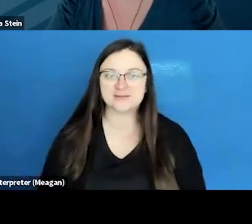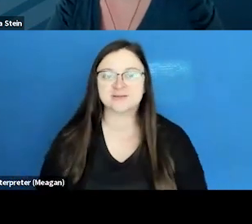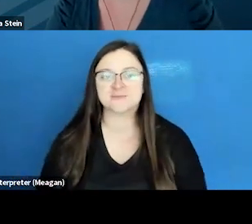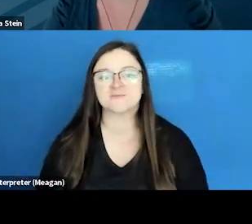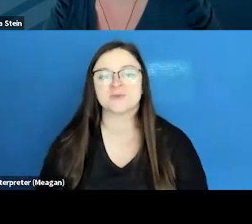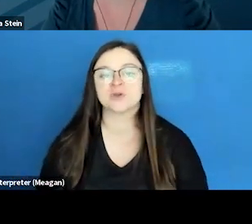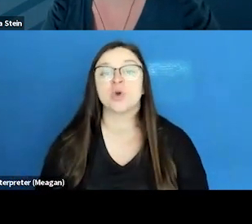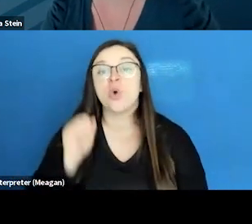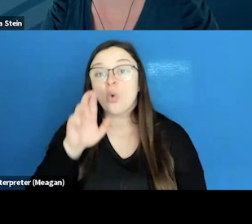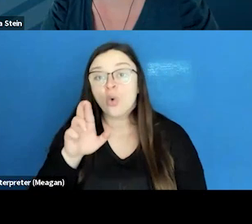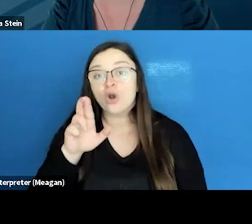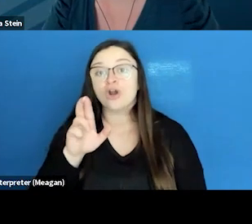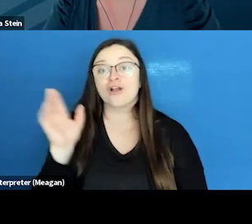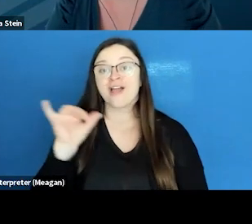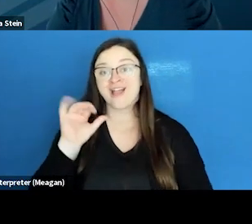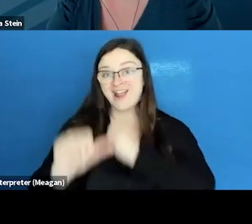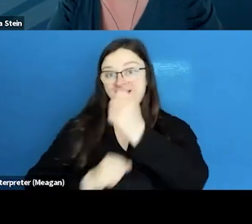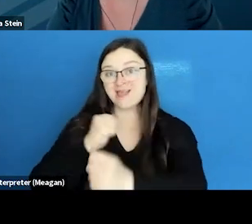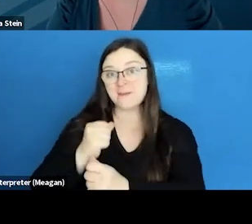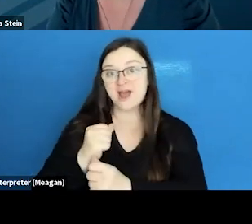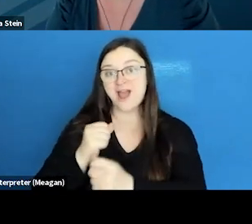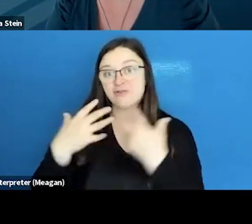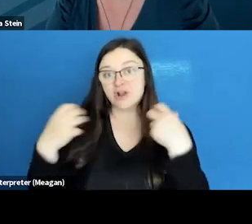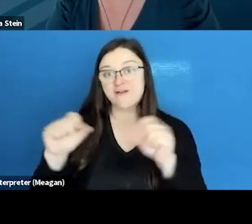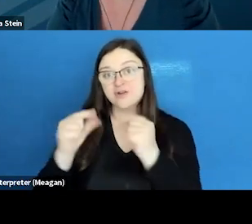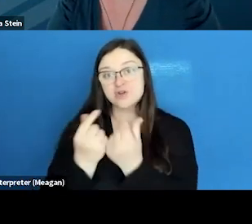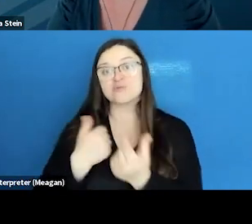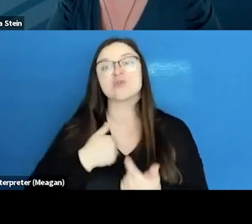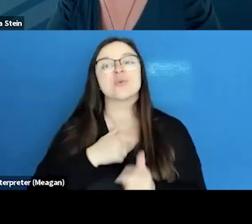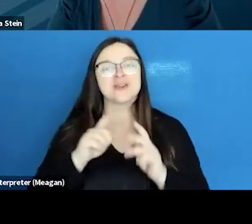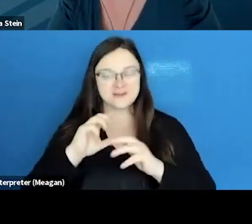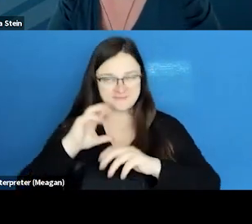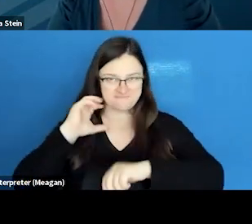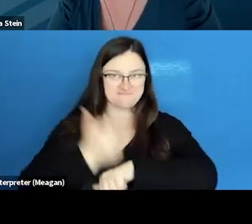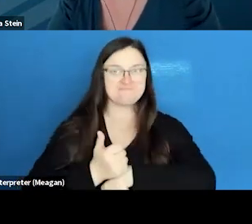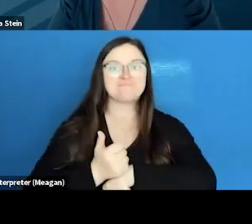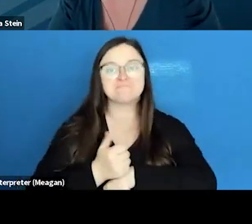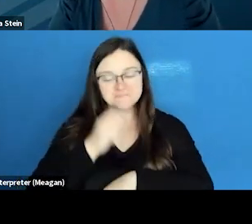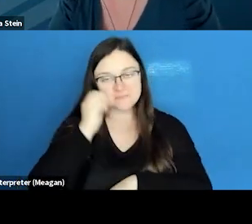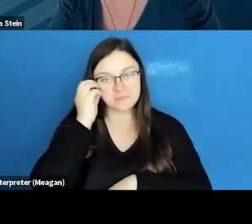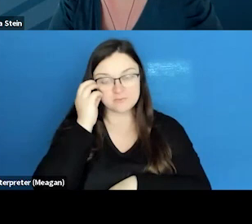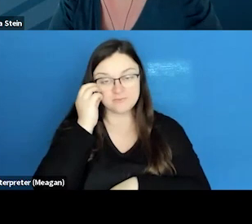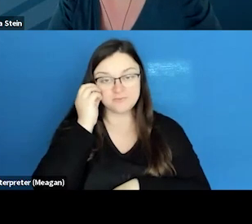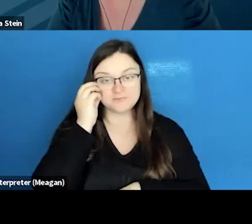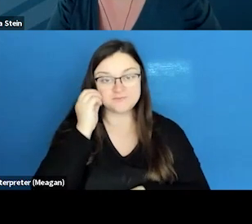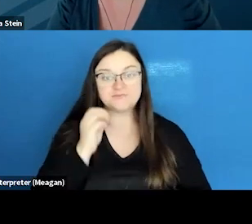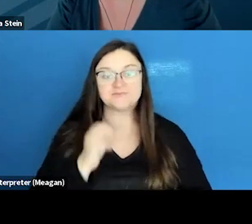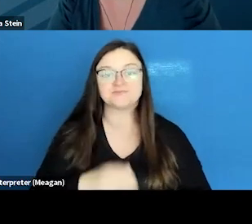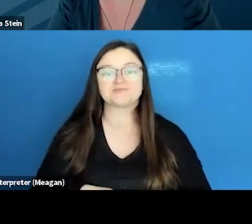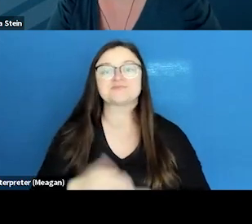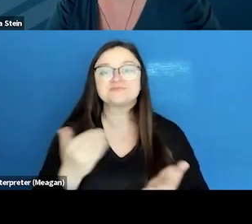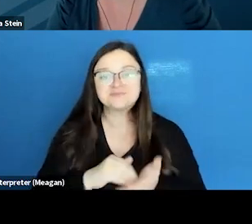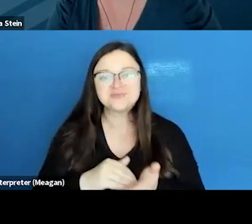could also do an alumni recovery group. So we started an alumni recovery group where they're again in a